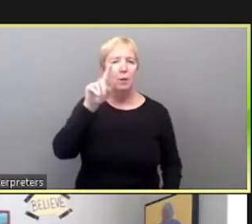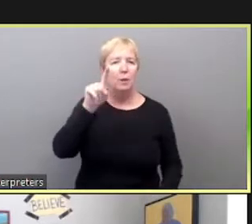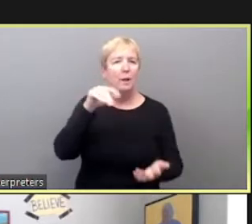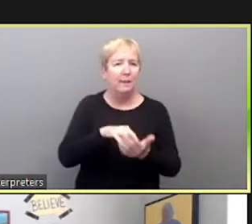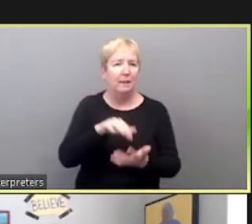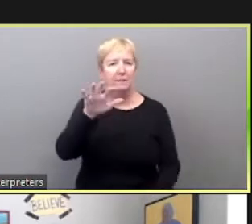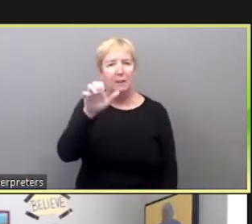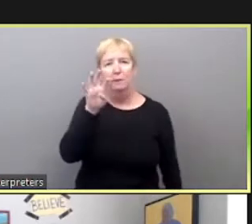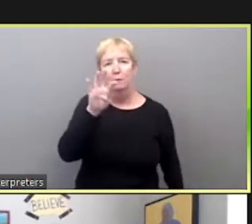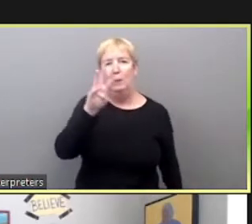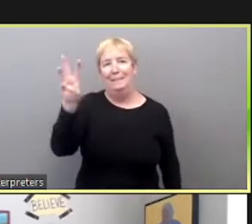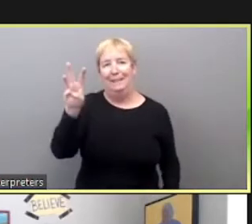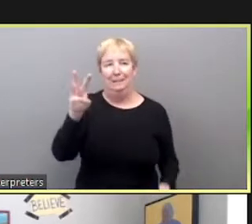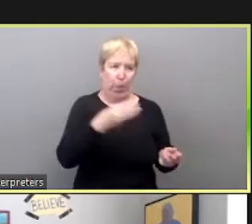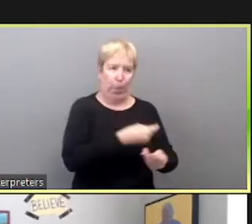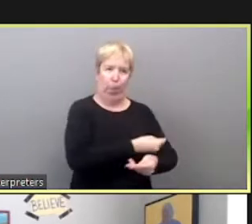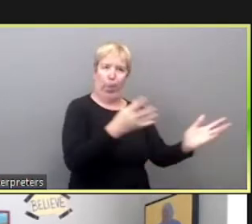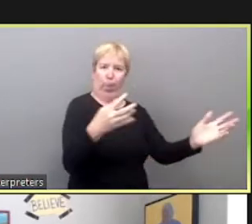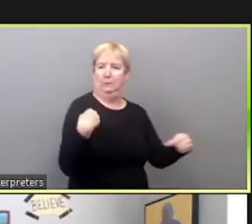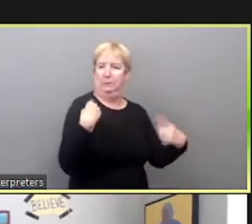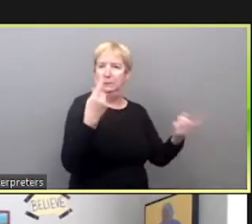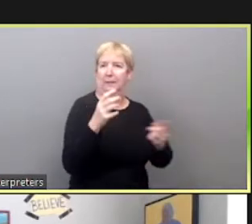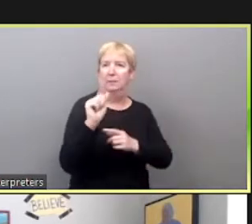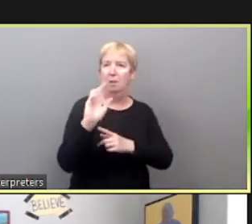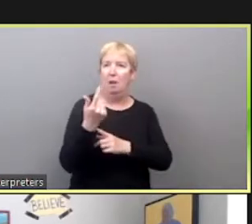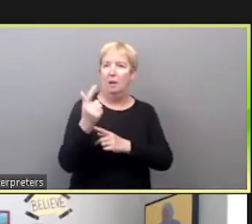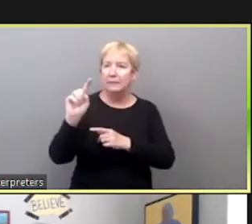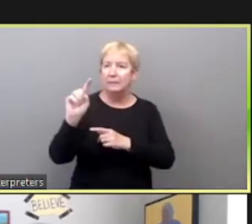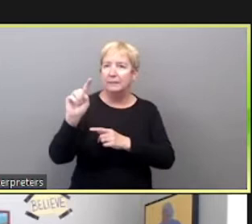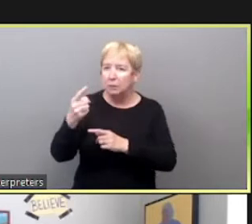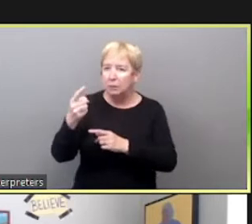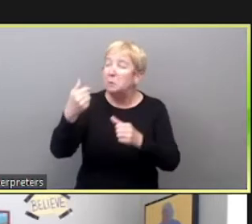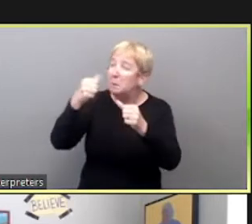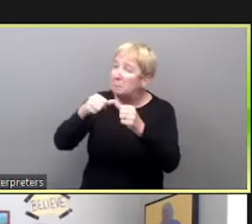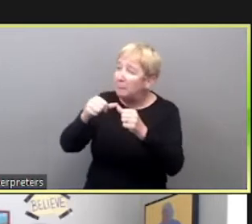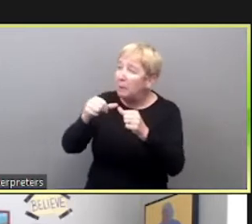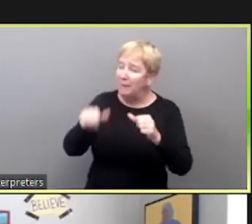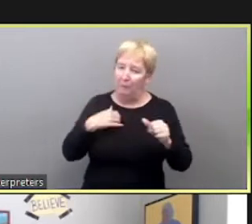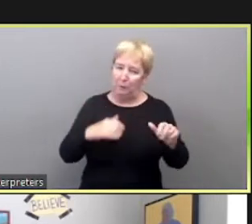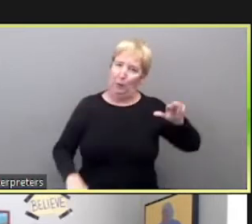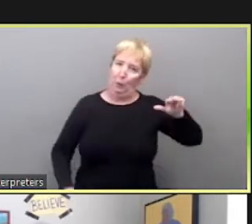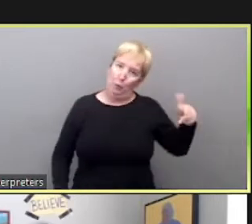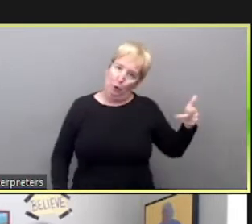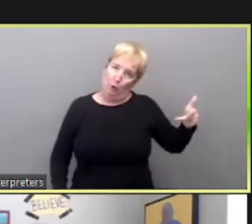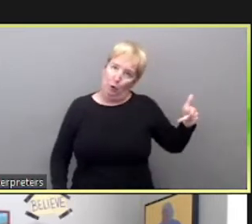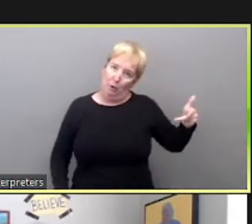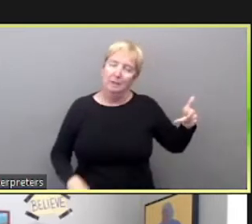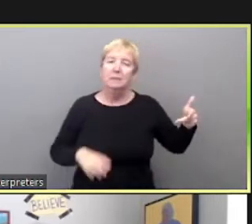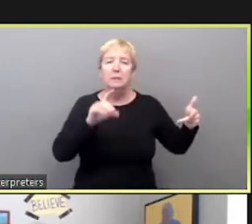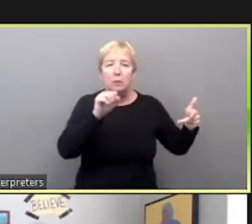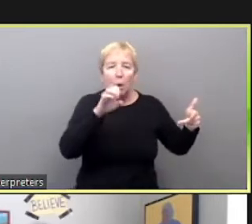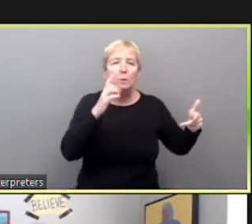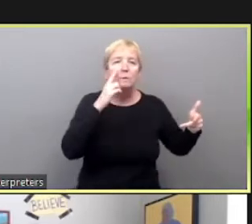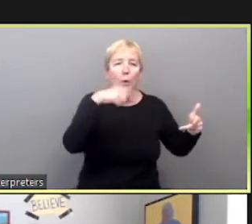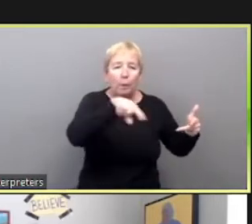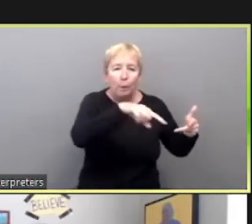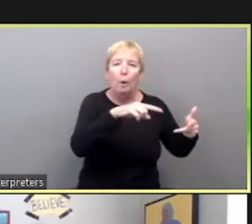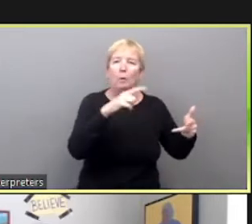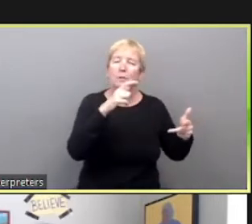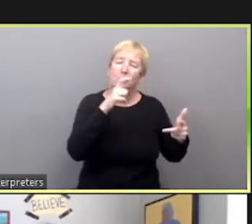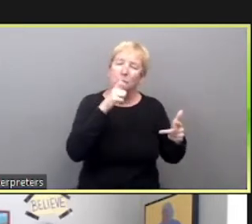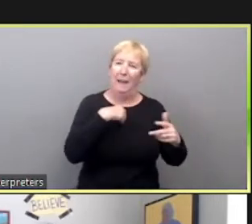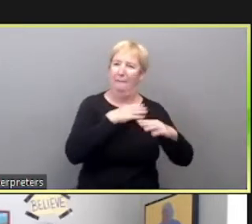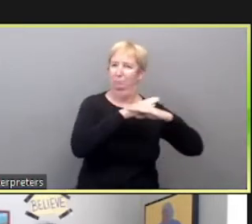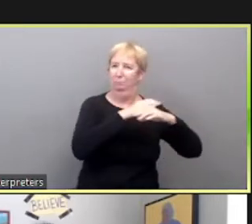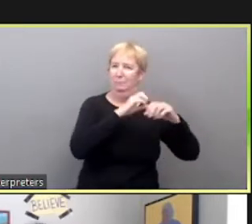31,546 doses given since August 1st. So that was when we had the additional dose for immunocompromised people approved.